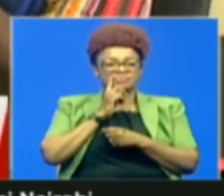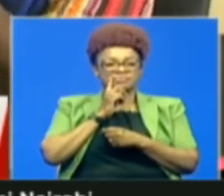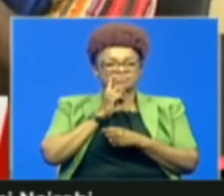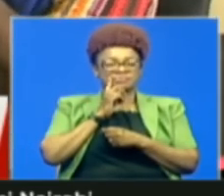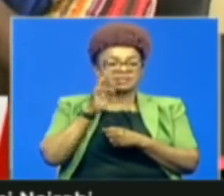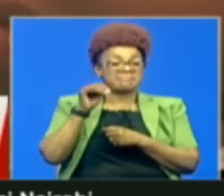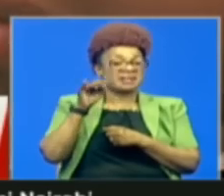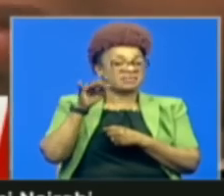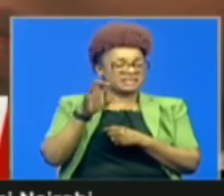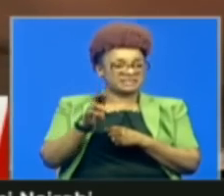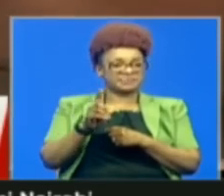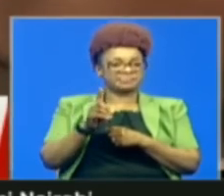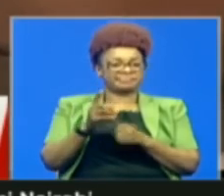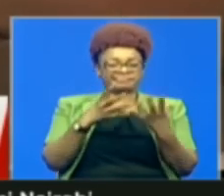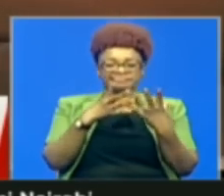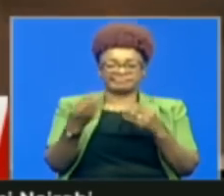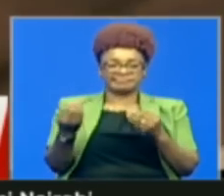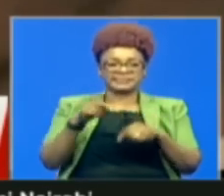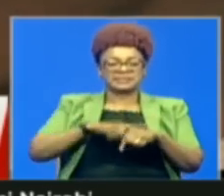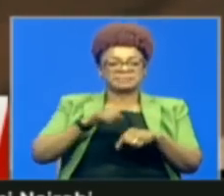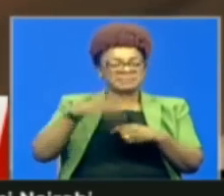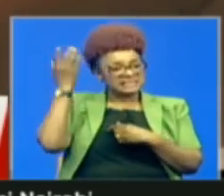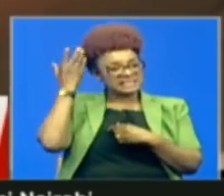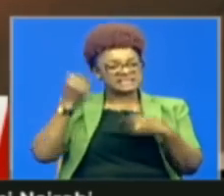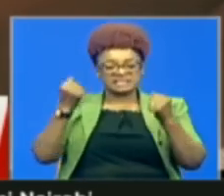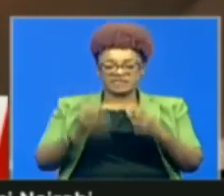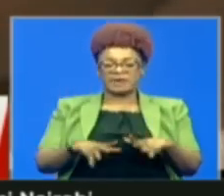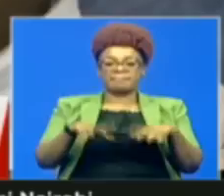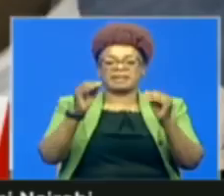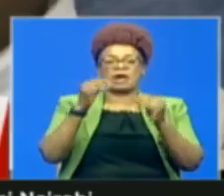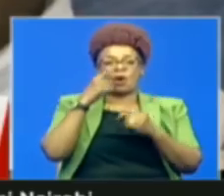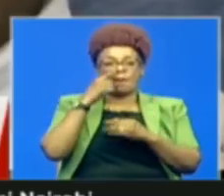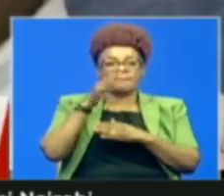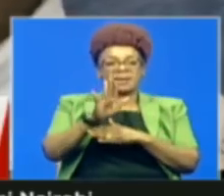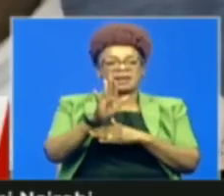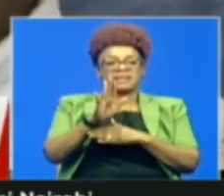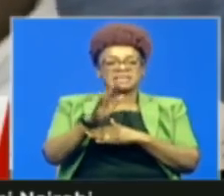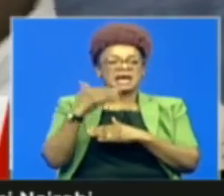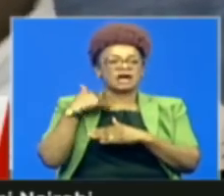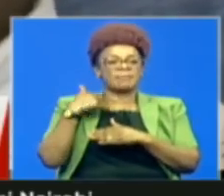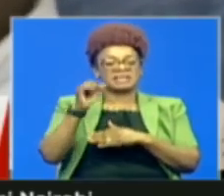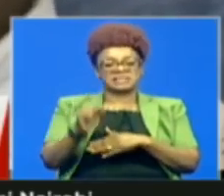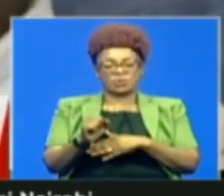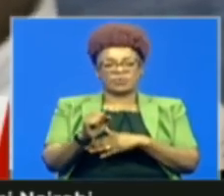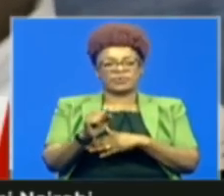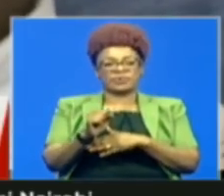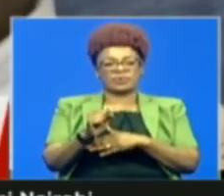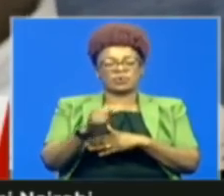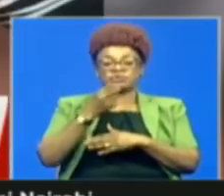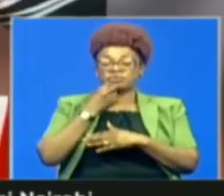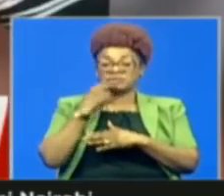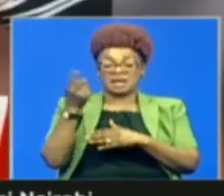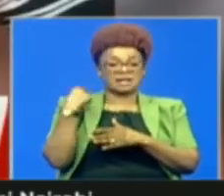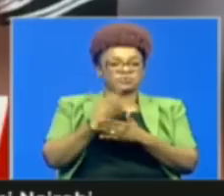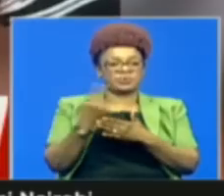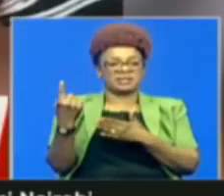Mildred alitoweka baada ya dereva mmoja wa teksi kumchukua nyumbani kwake katika mtaa wa Kariobangi South siku ya Jumanne wiki